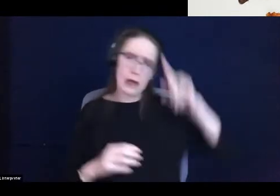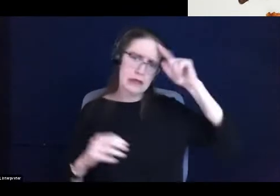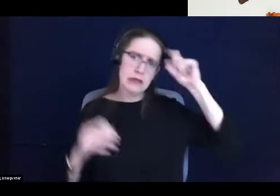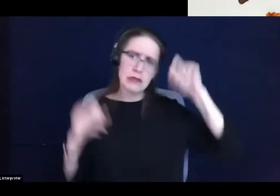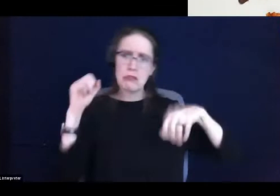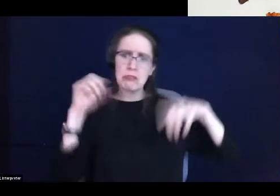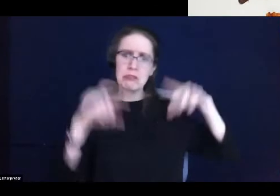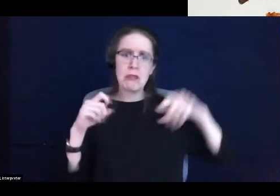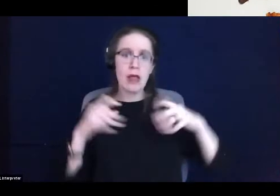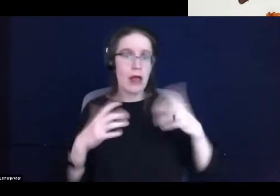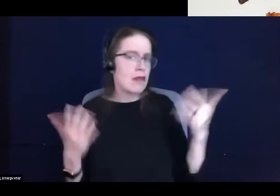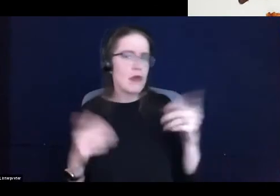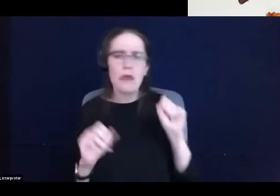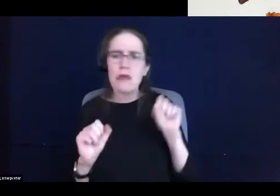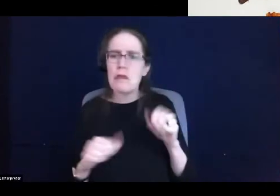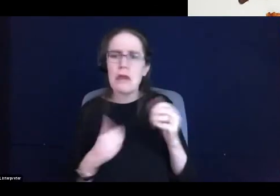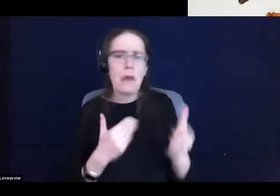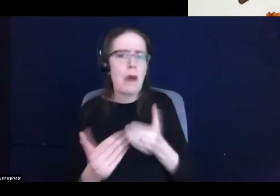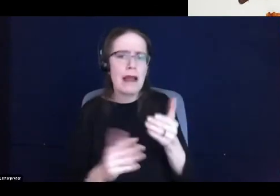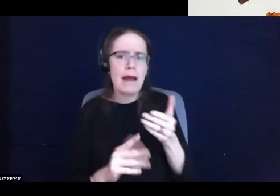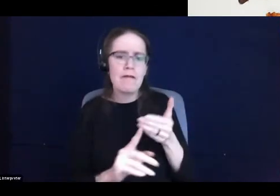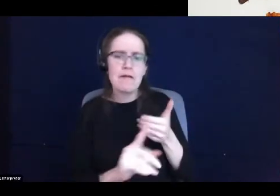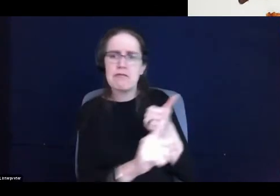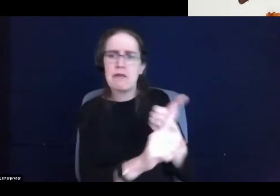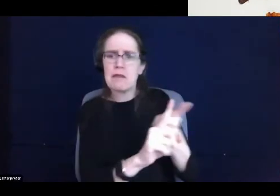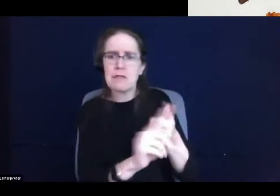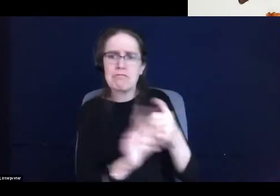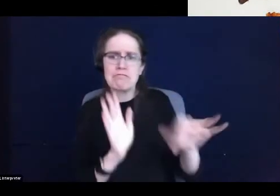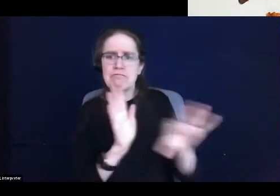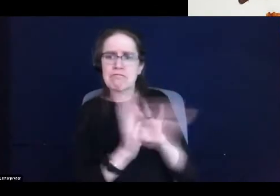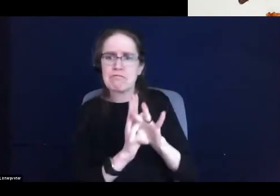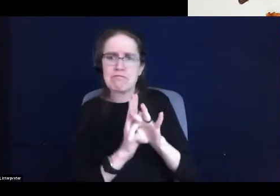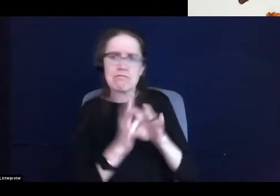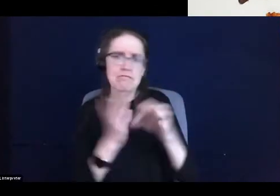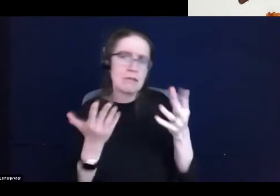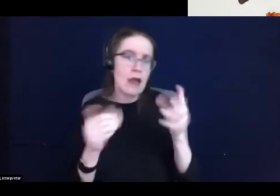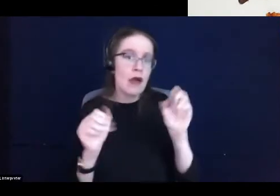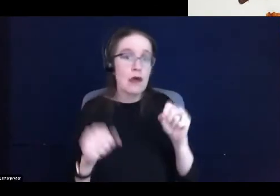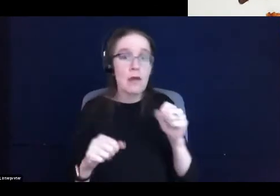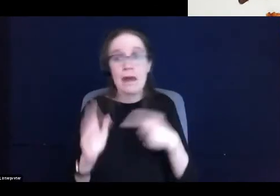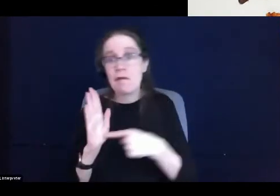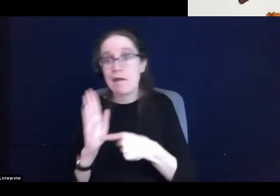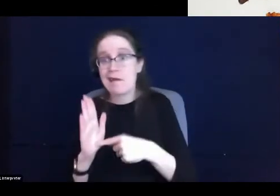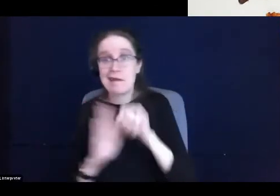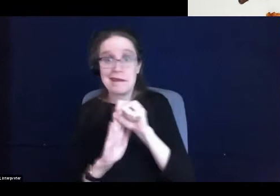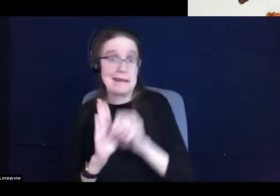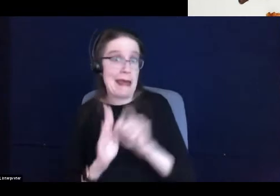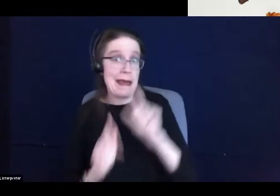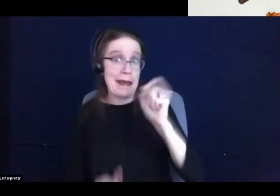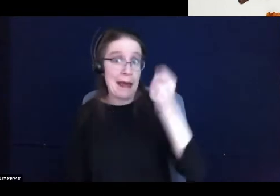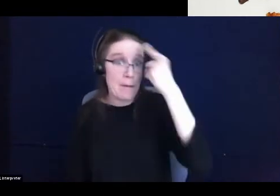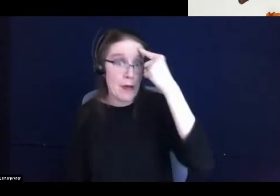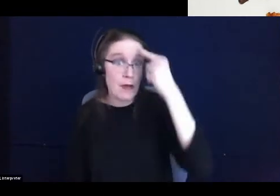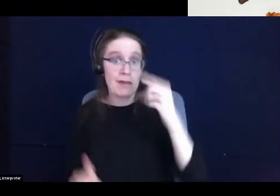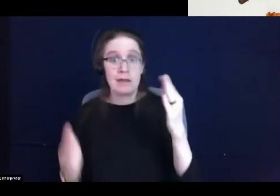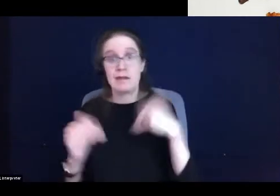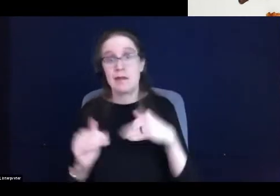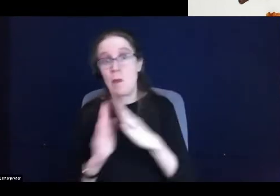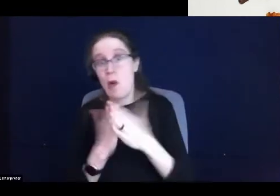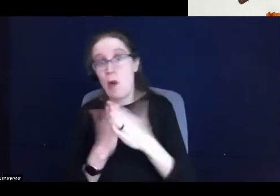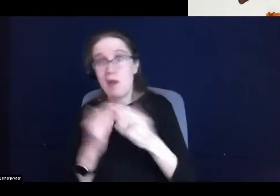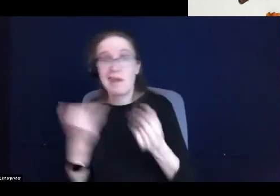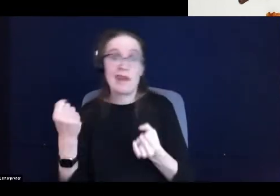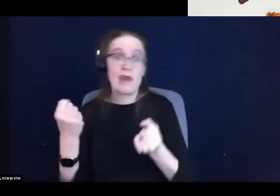So it can be whatever the survivor wants to do. It could be state capitals because there's a lot of them, books, cars,